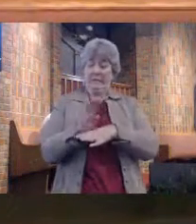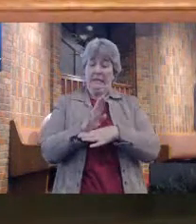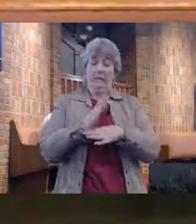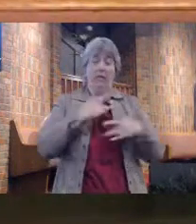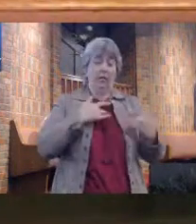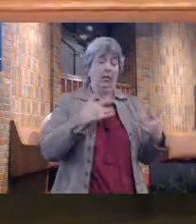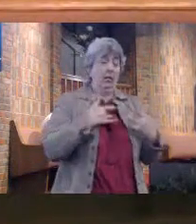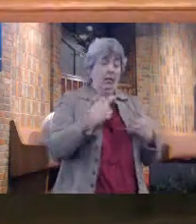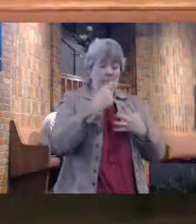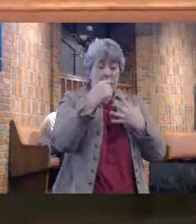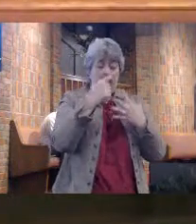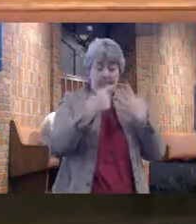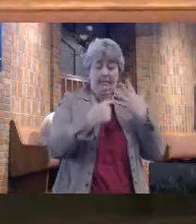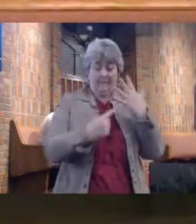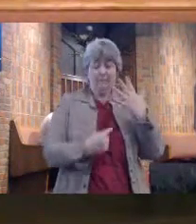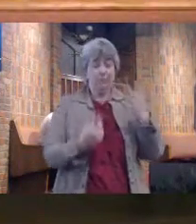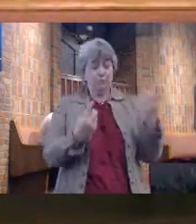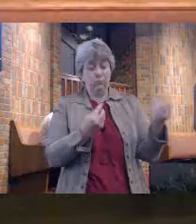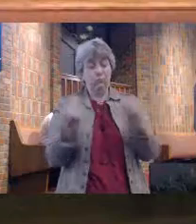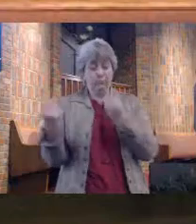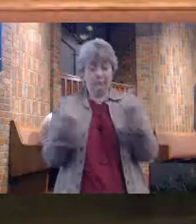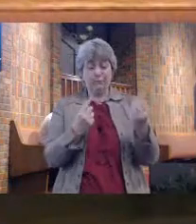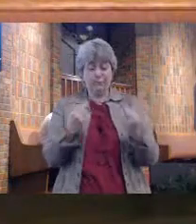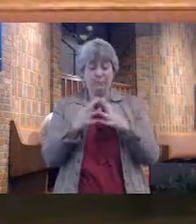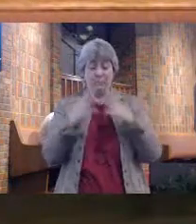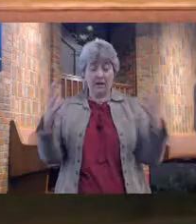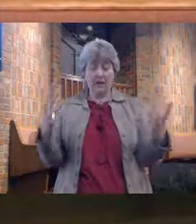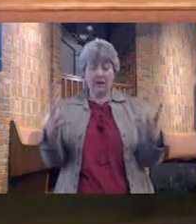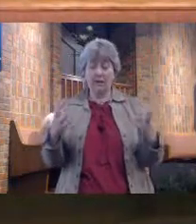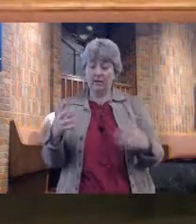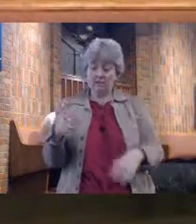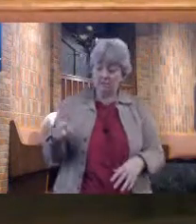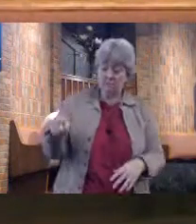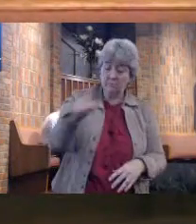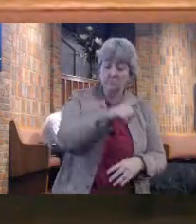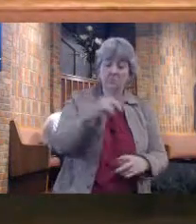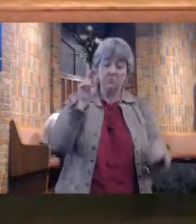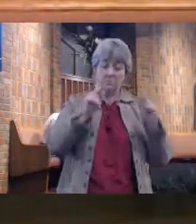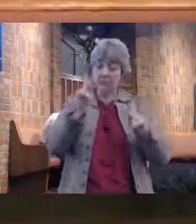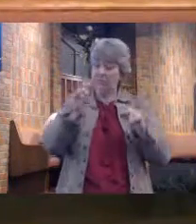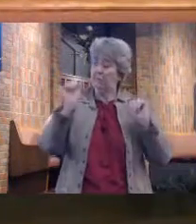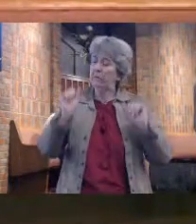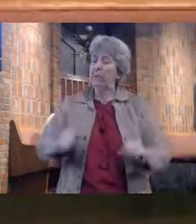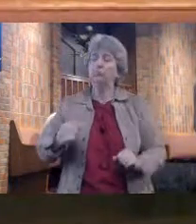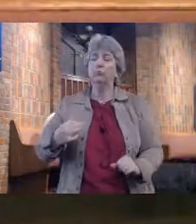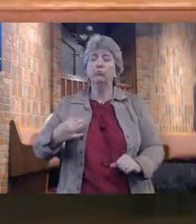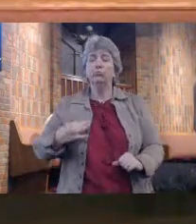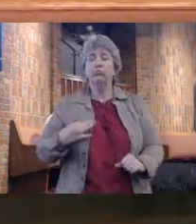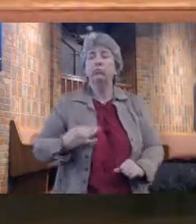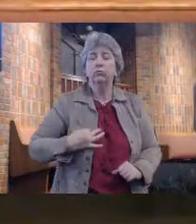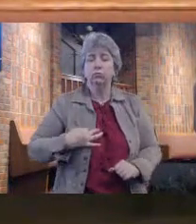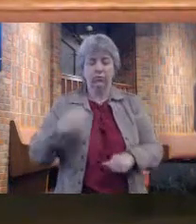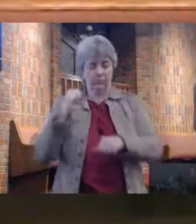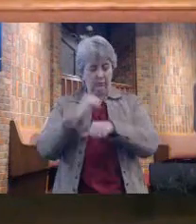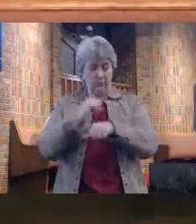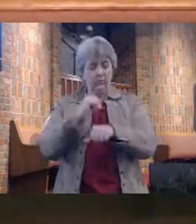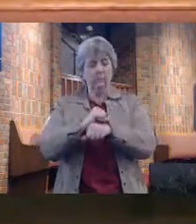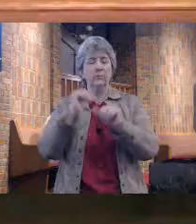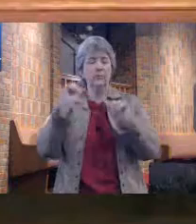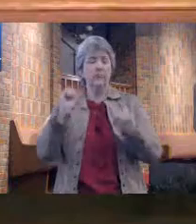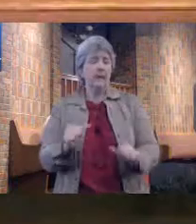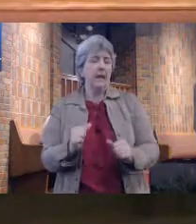in this congregation that if you want to be busy or if you want to do any type of work, all you have to do is